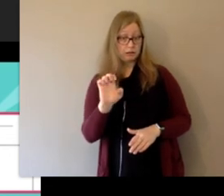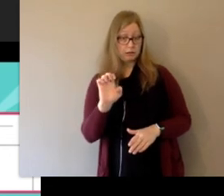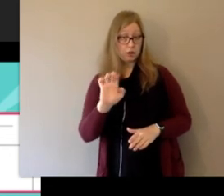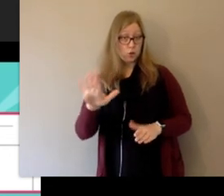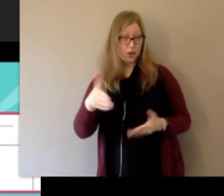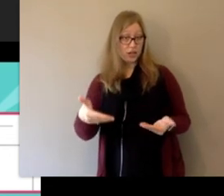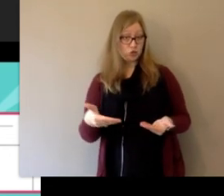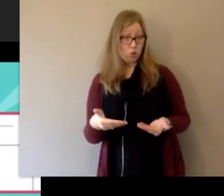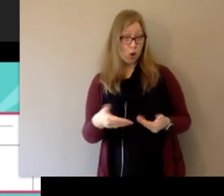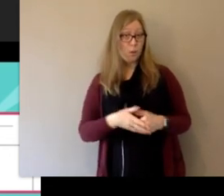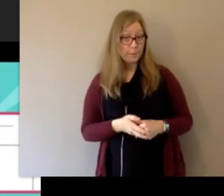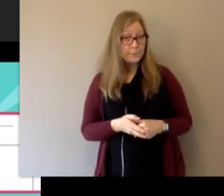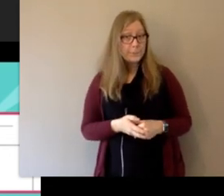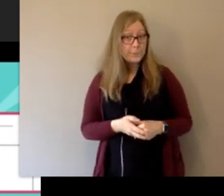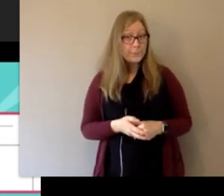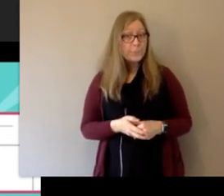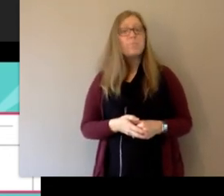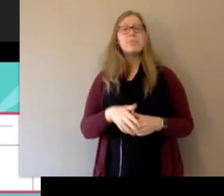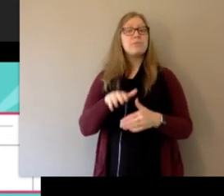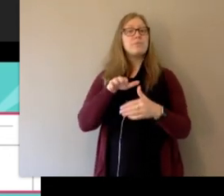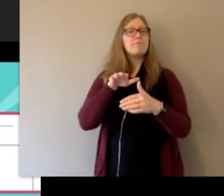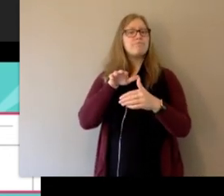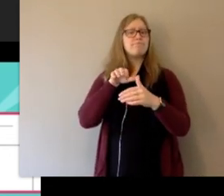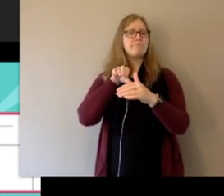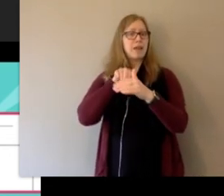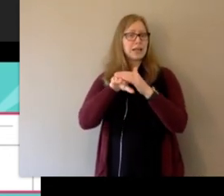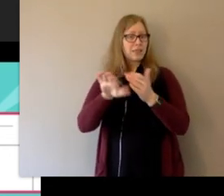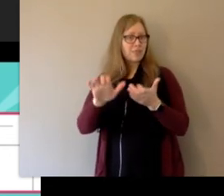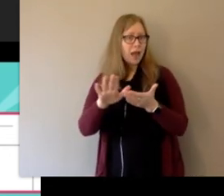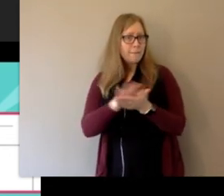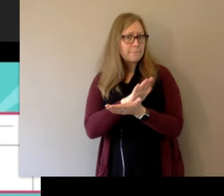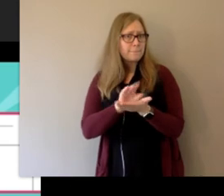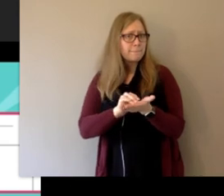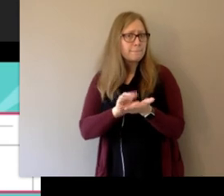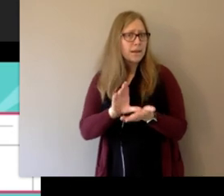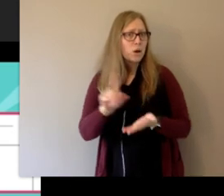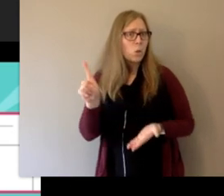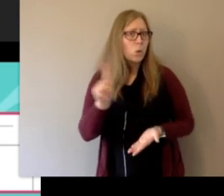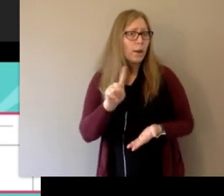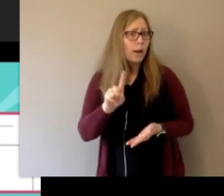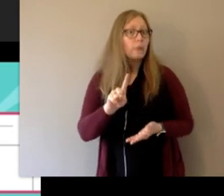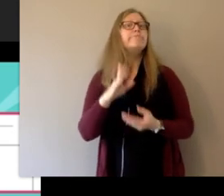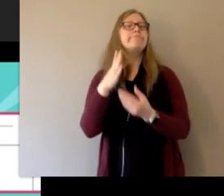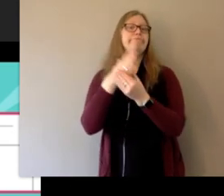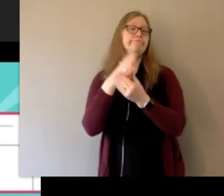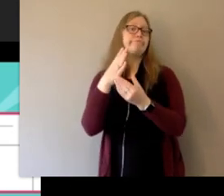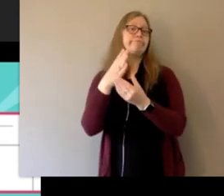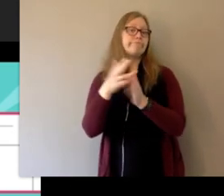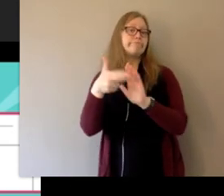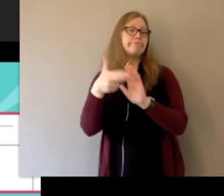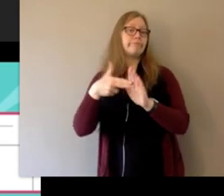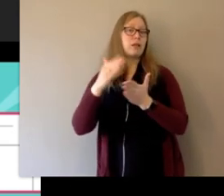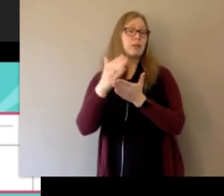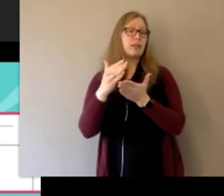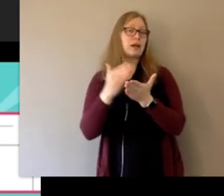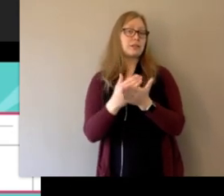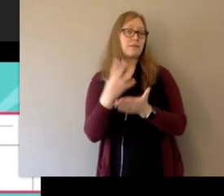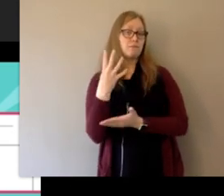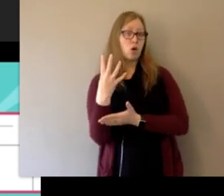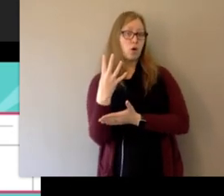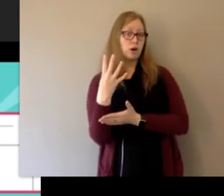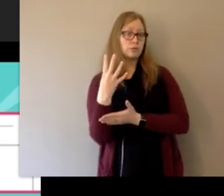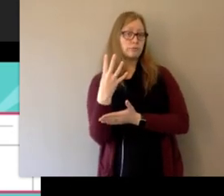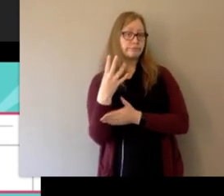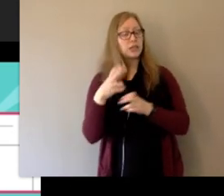You are going to access your argument speech outline packet in your lesson 4 folder. Okay, it's